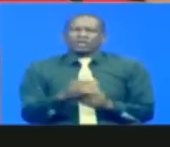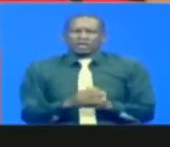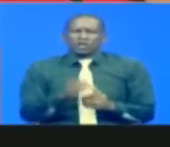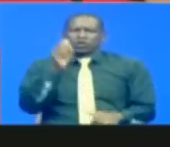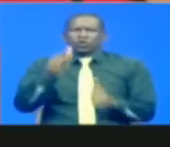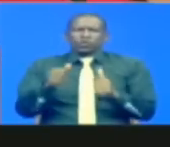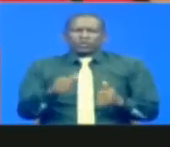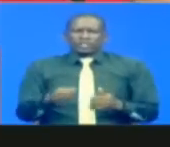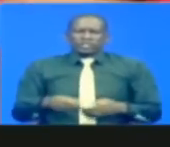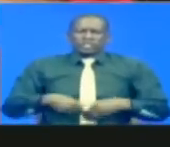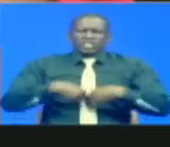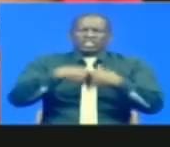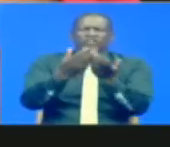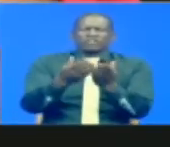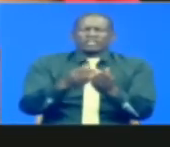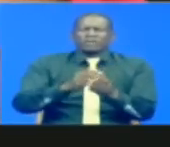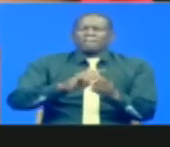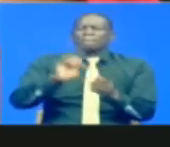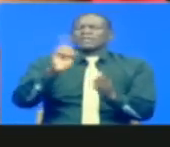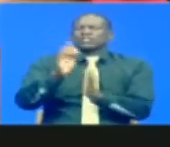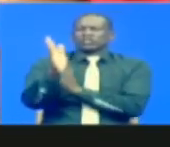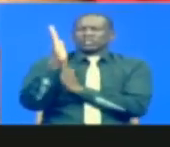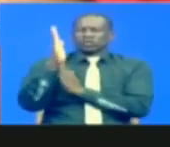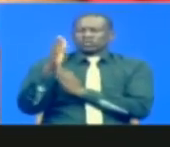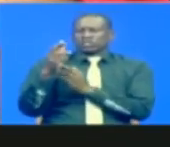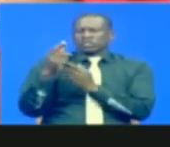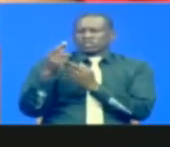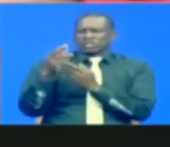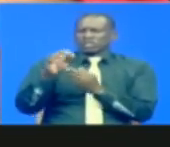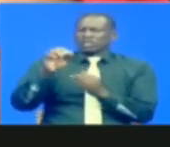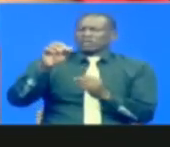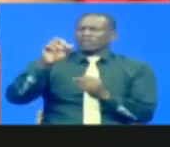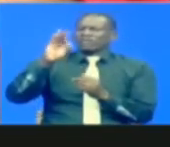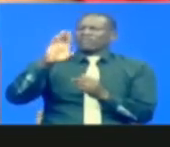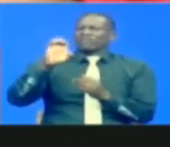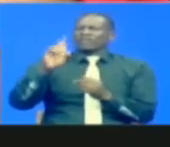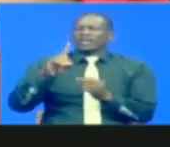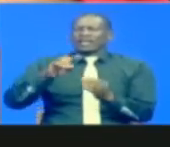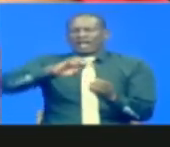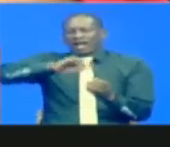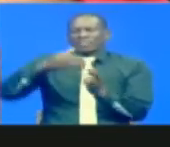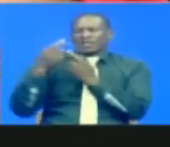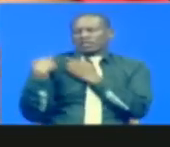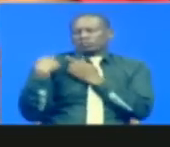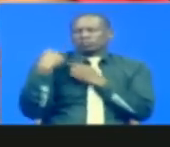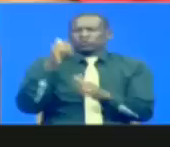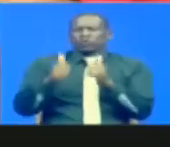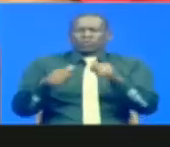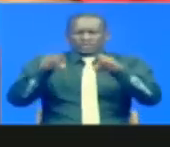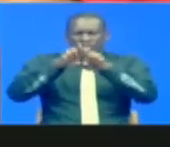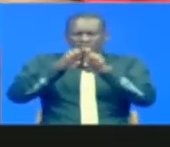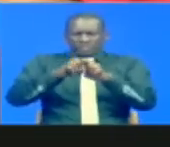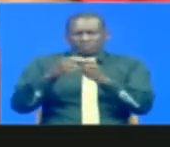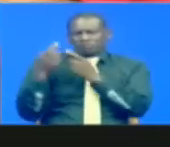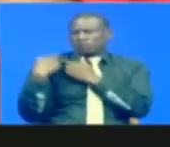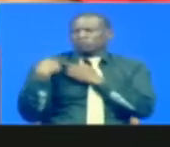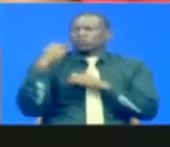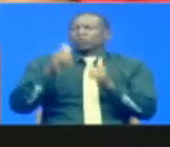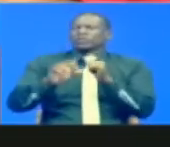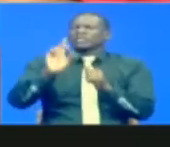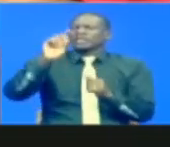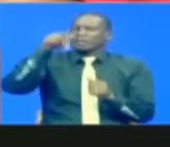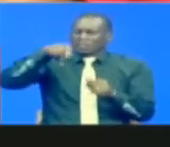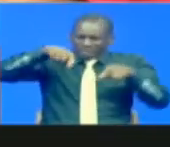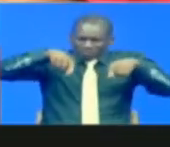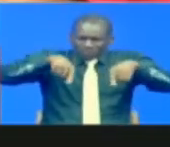handed Interior Cabinet Secretary Fred Matiang'i additional responsibilities, which appear to be the same ones the DP himself should